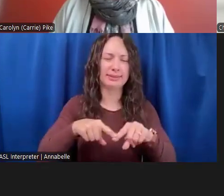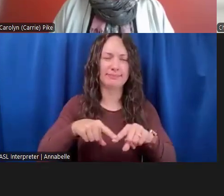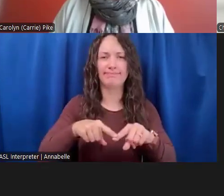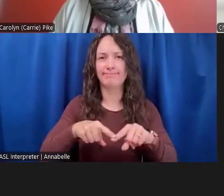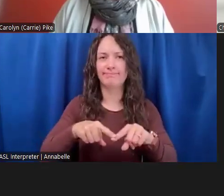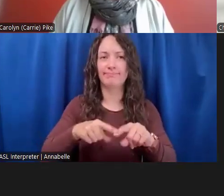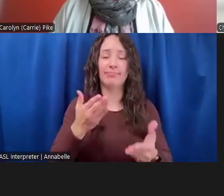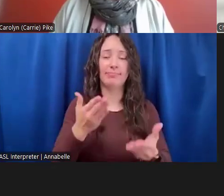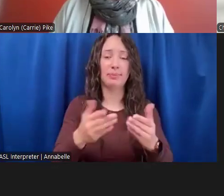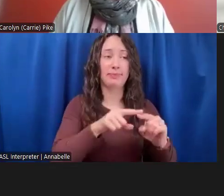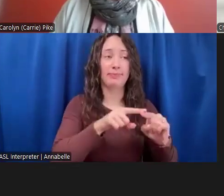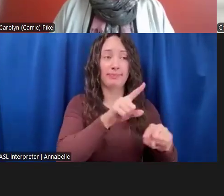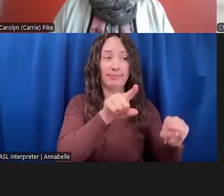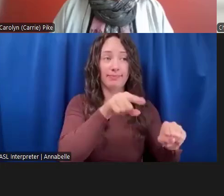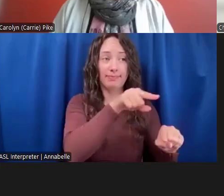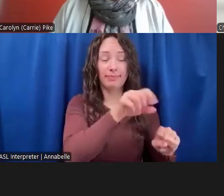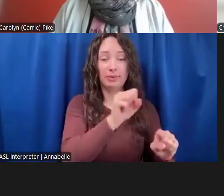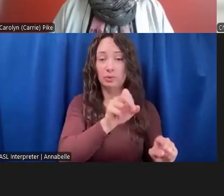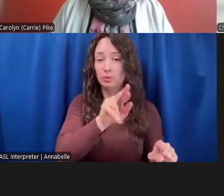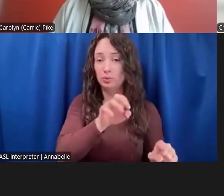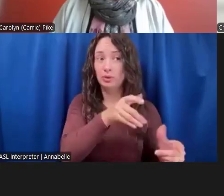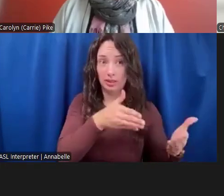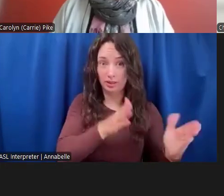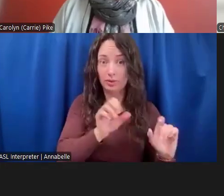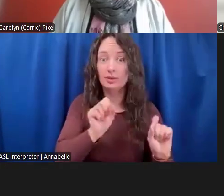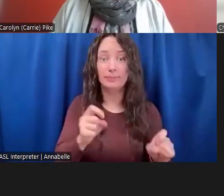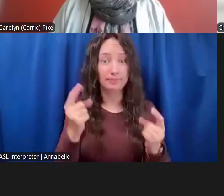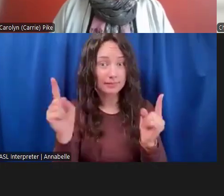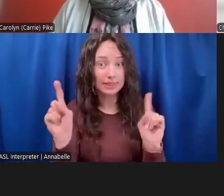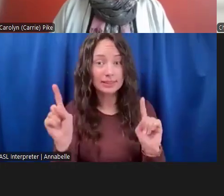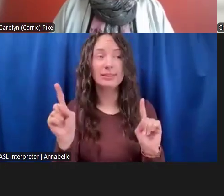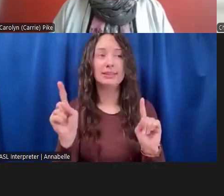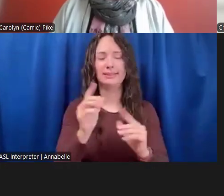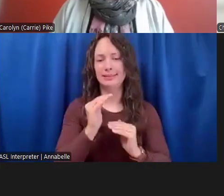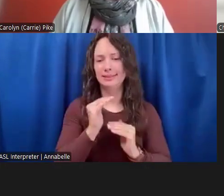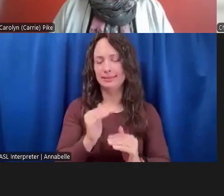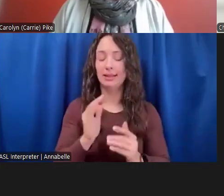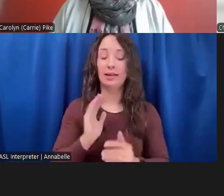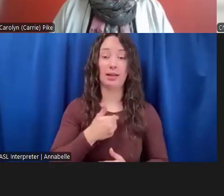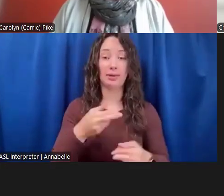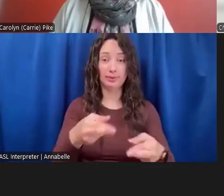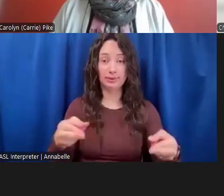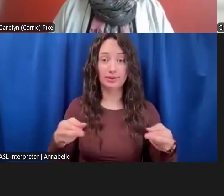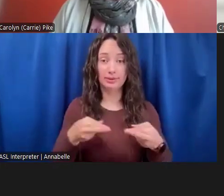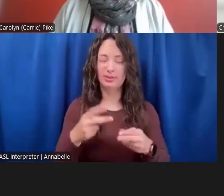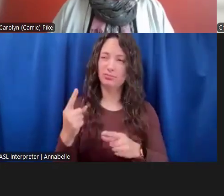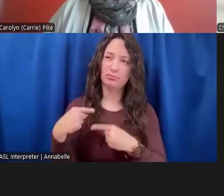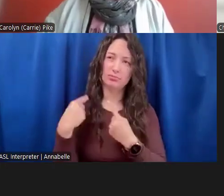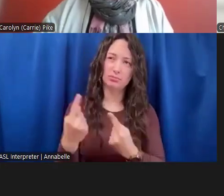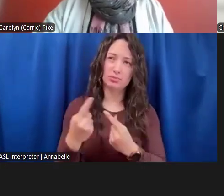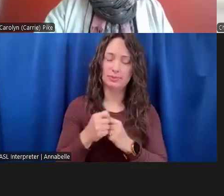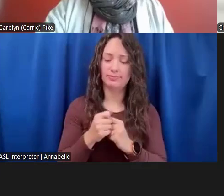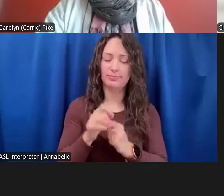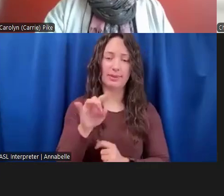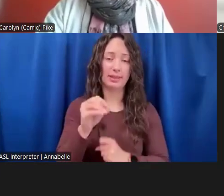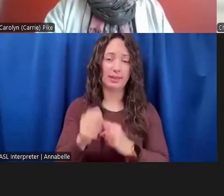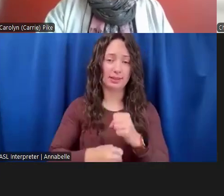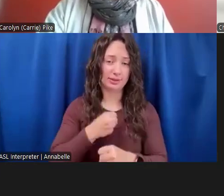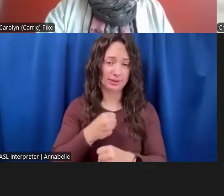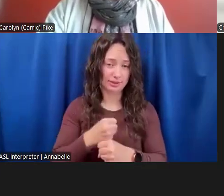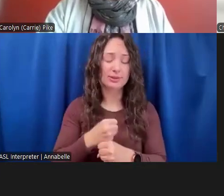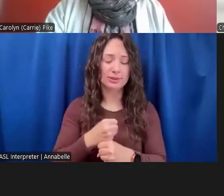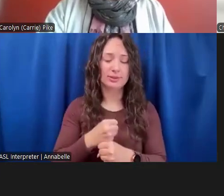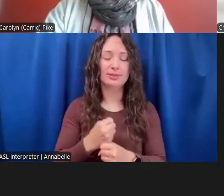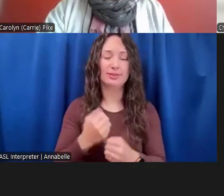sources for a given species that allows you to do that. But in our region, where, at least for the past 80 years, people have been more excited